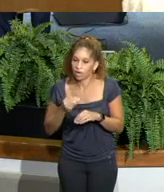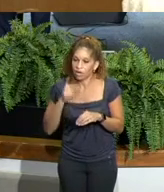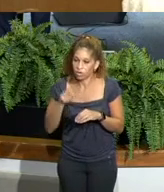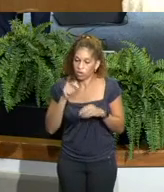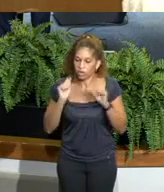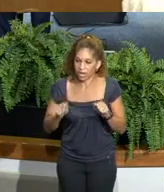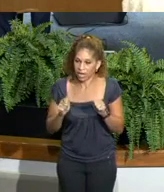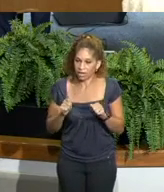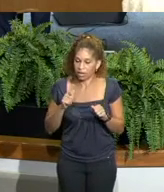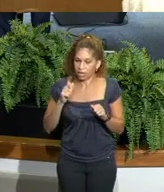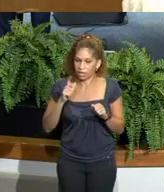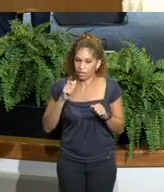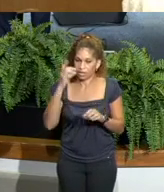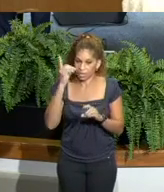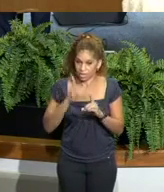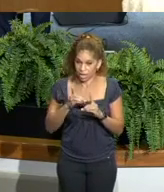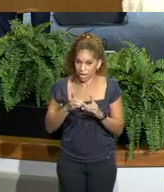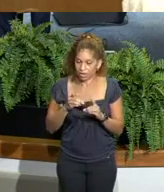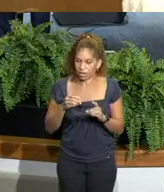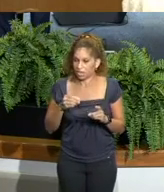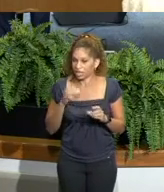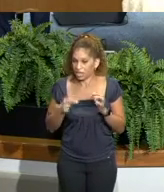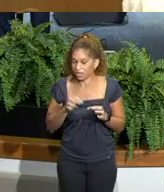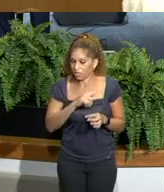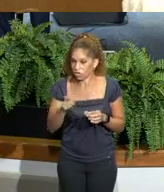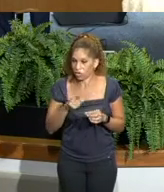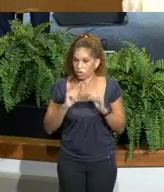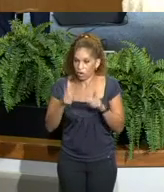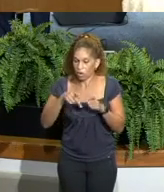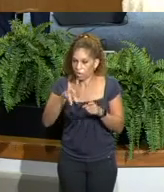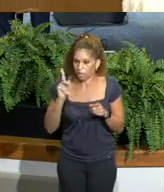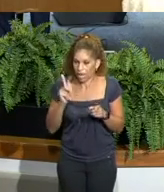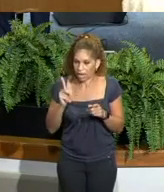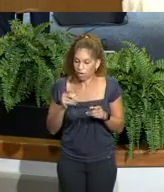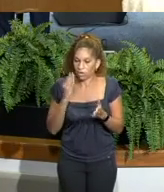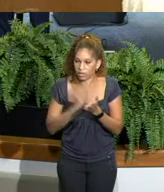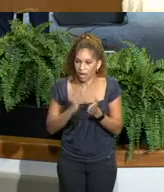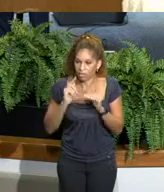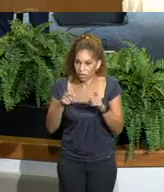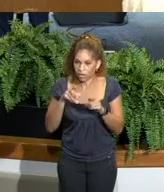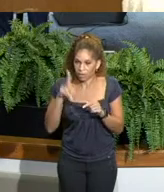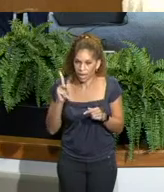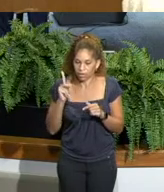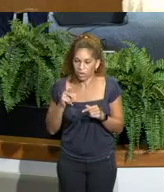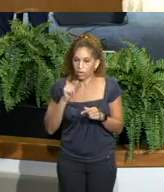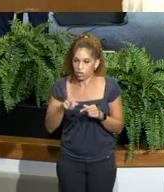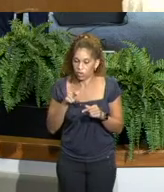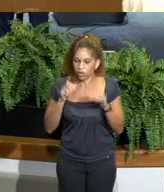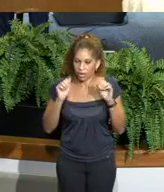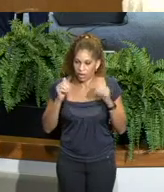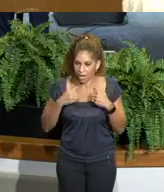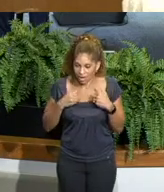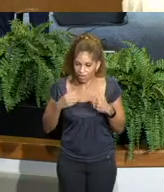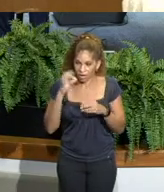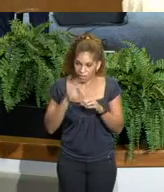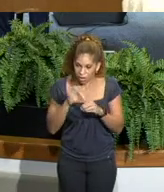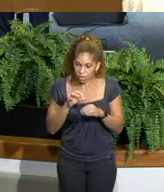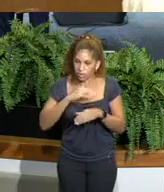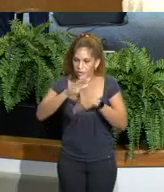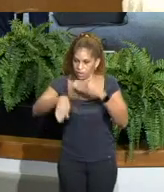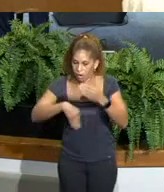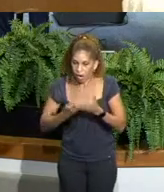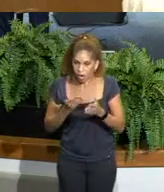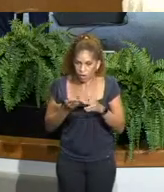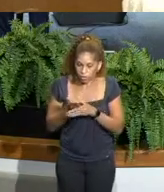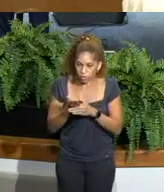decide whether you go backwards or whether you resist going backwards. You have a vote. And it's all